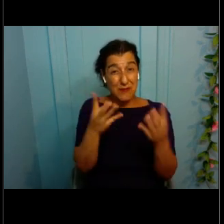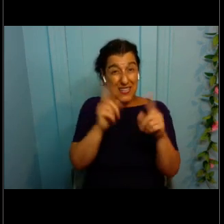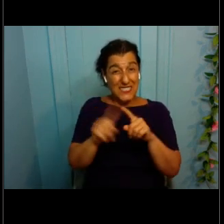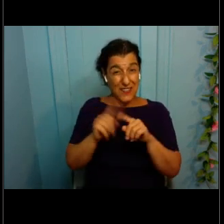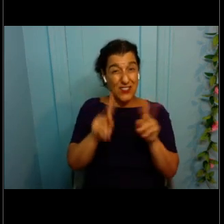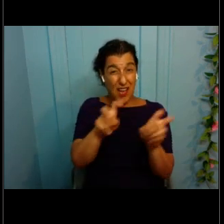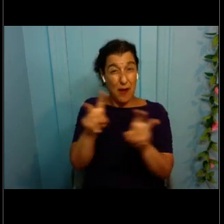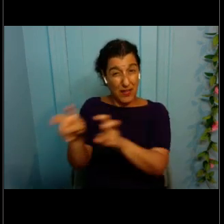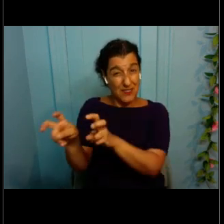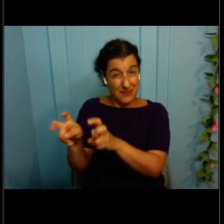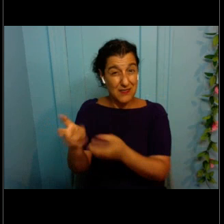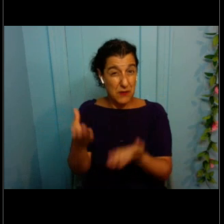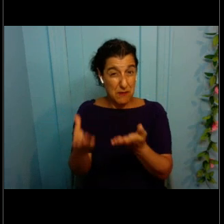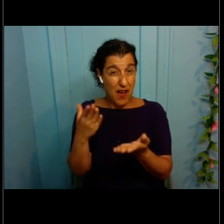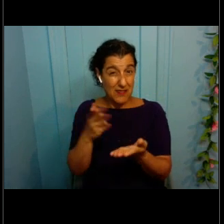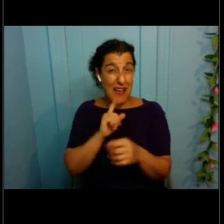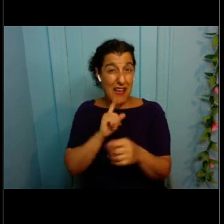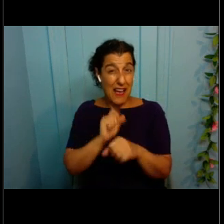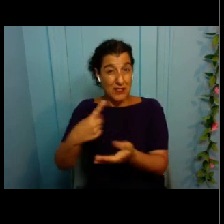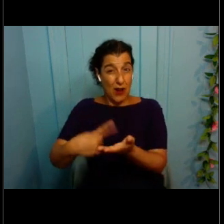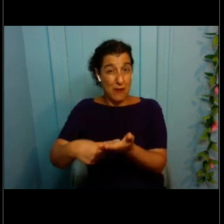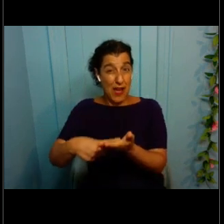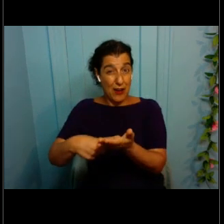that we might talk about.